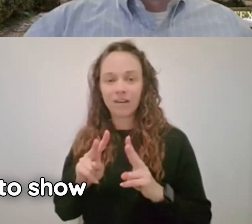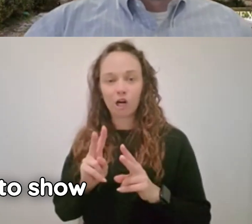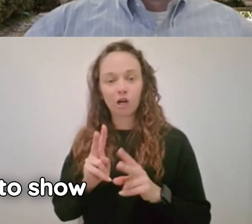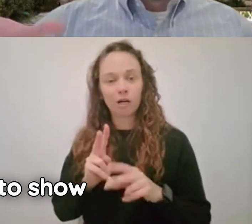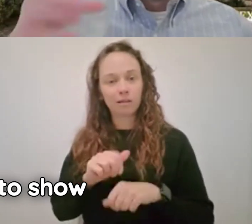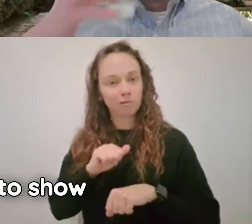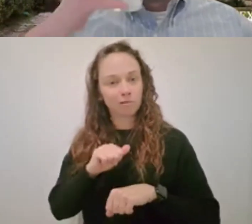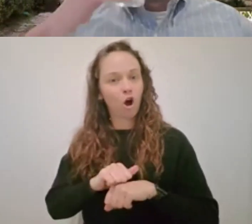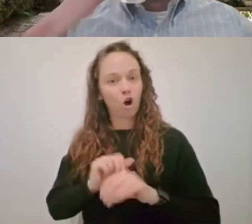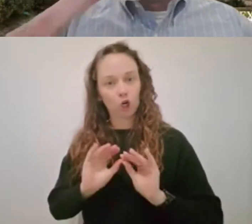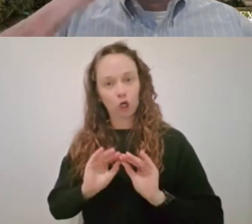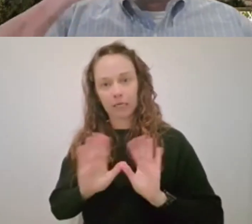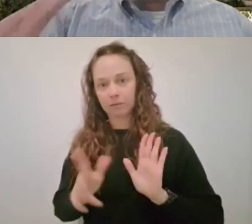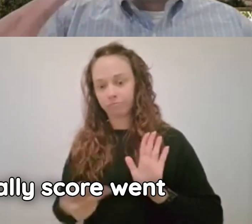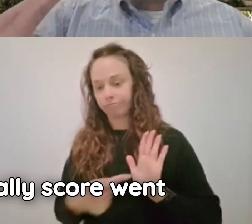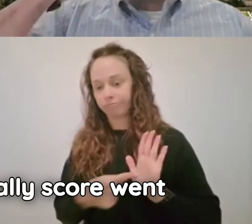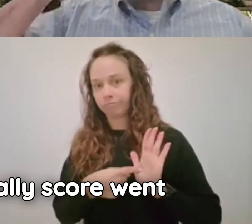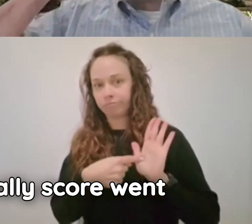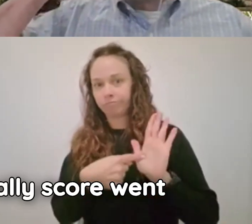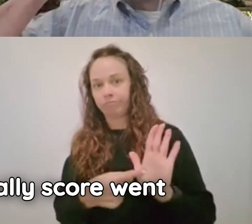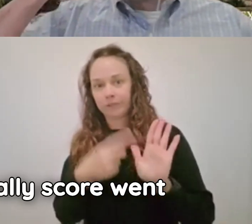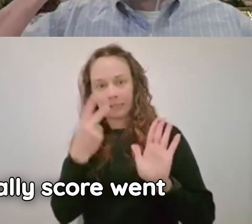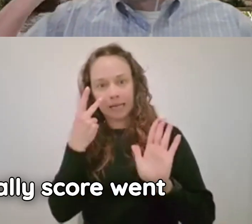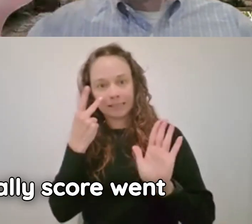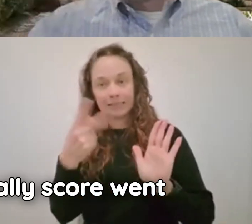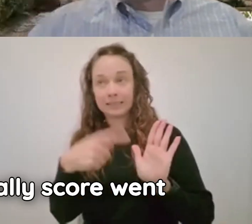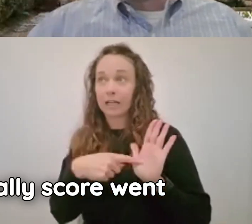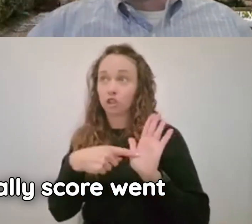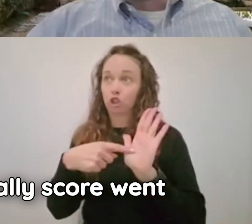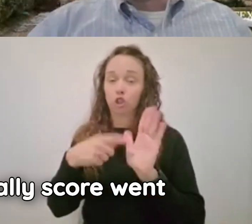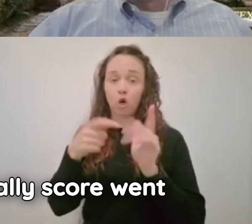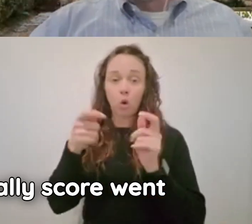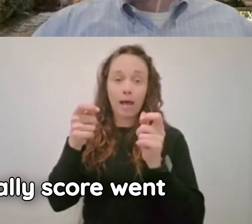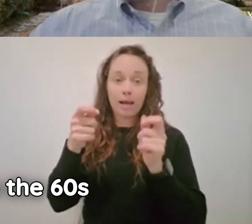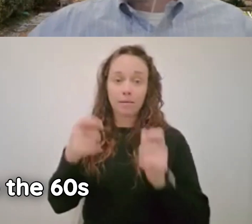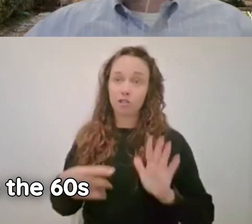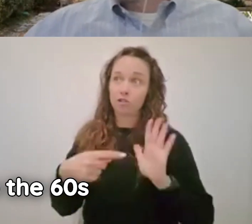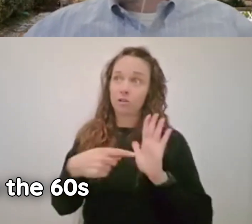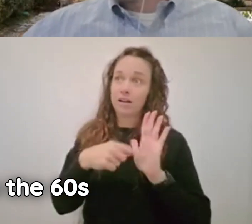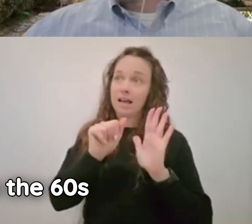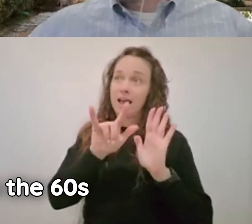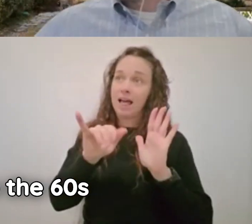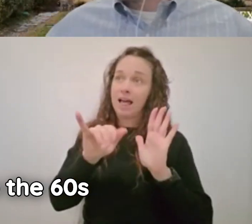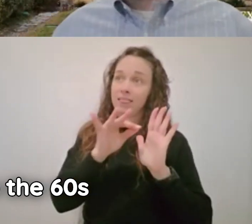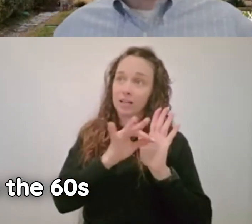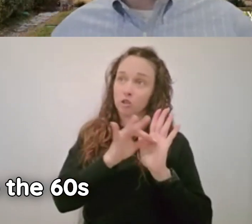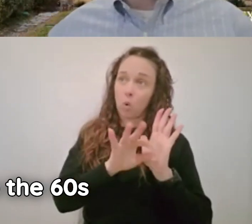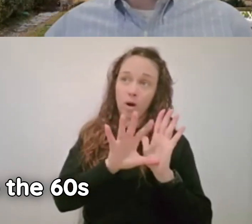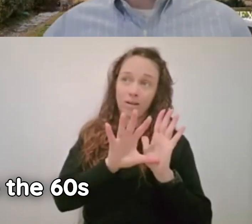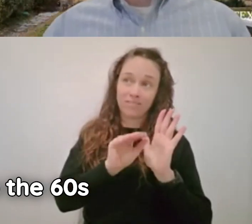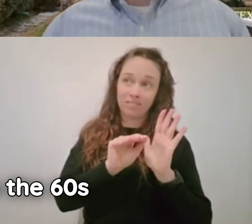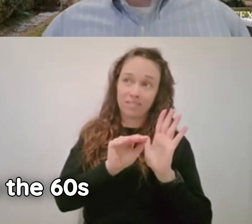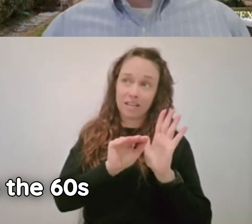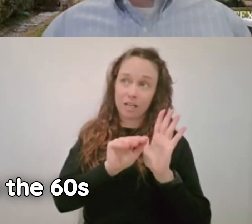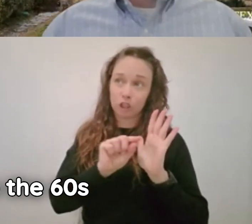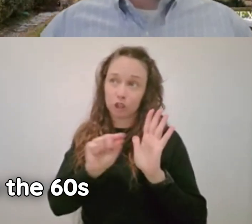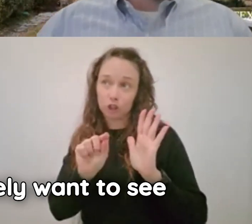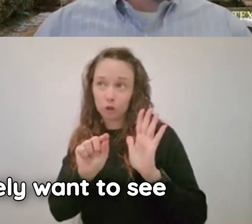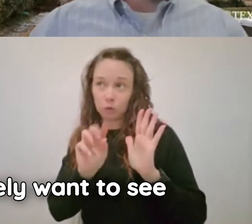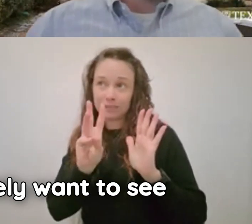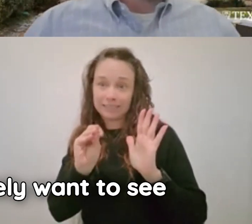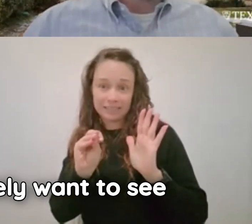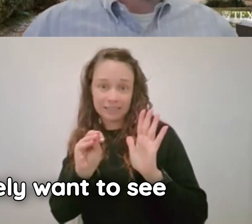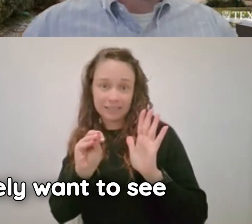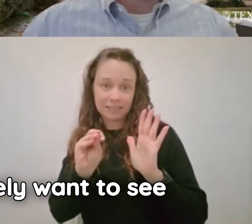It's easy to show administrators that our ally score went from in the 50s to the 60s